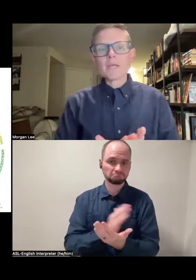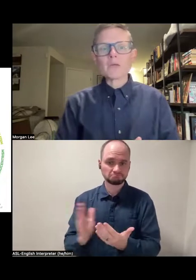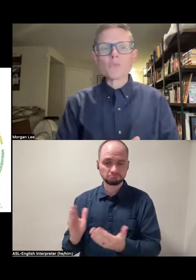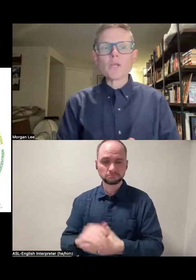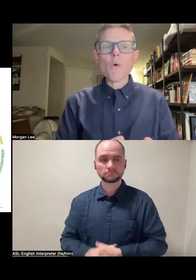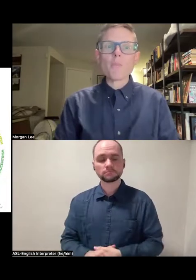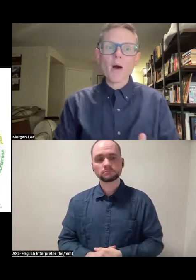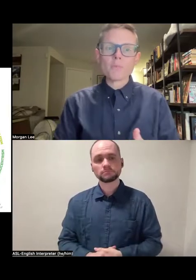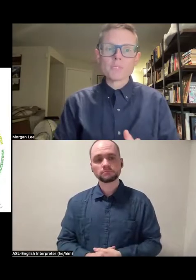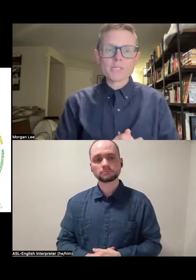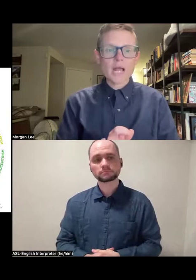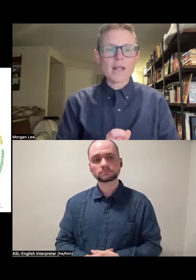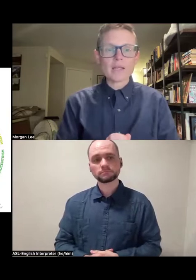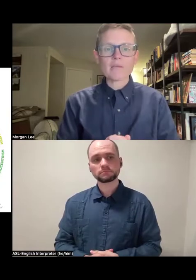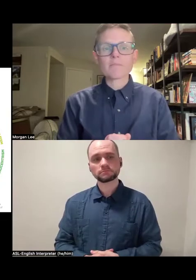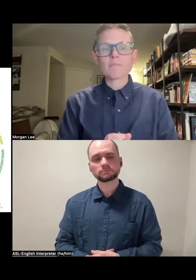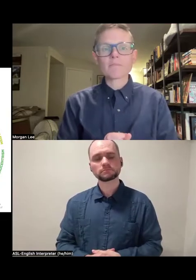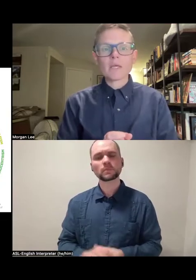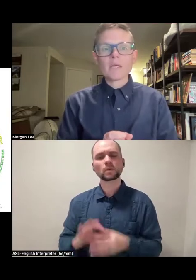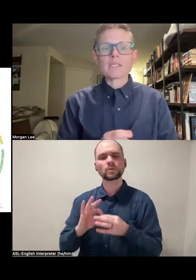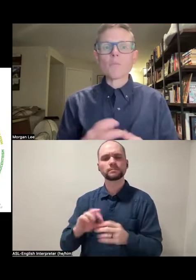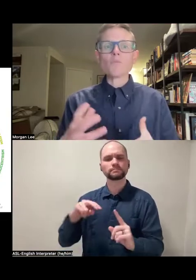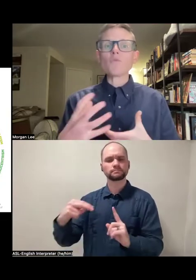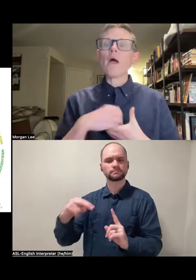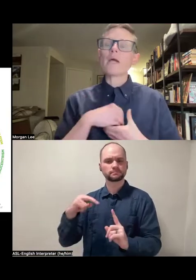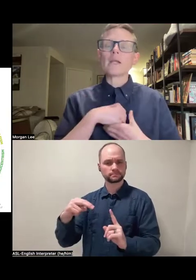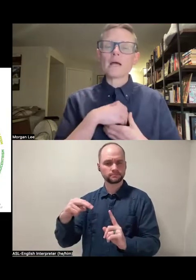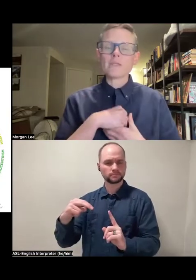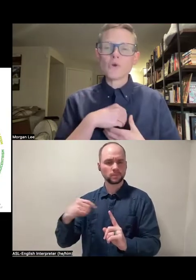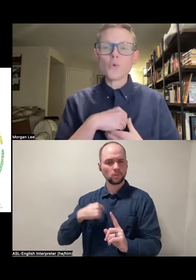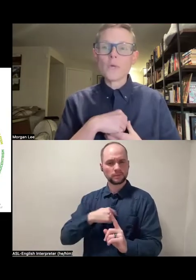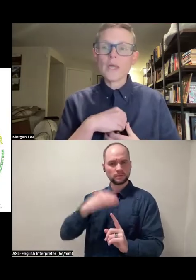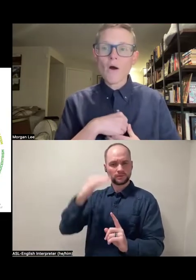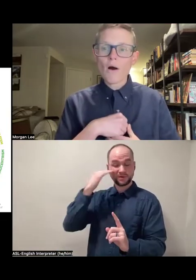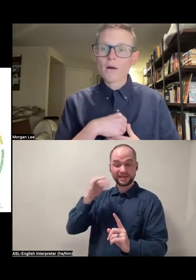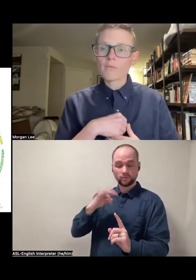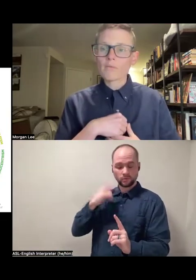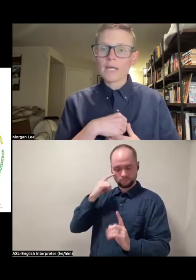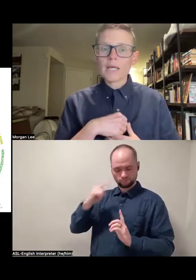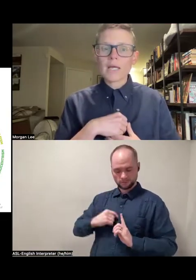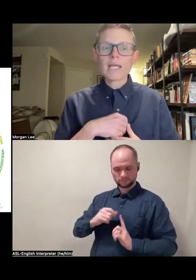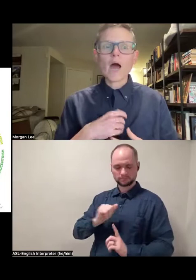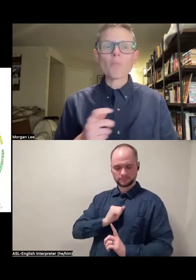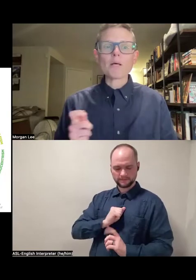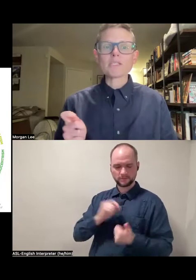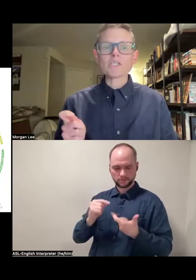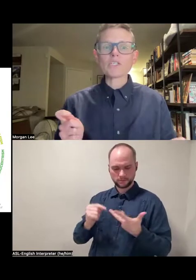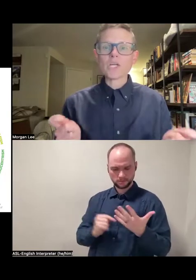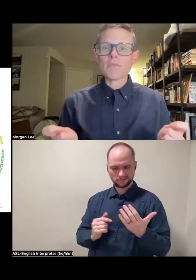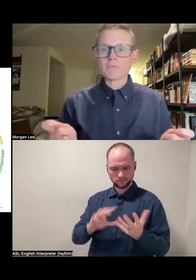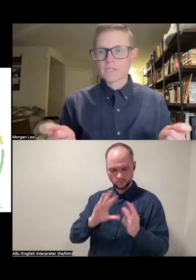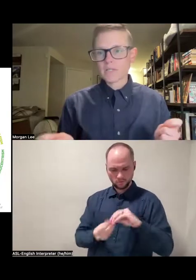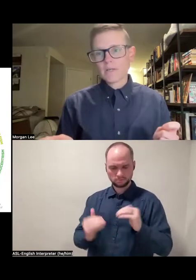And something else we know about positionality is that when we recognize who we are, it can help us